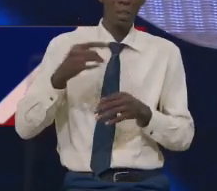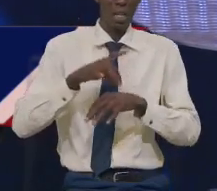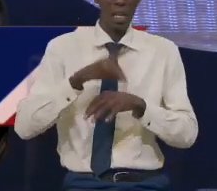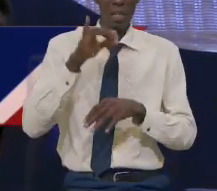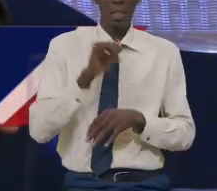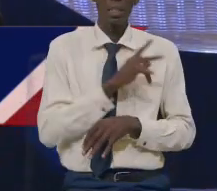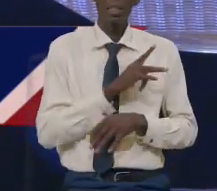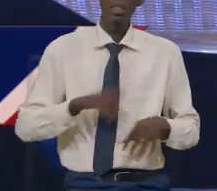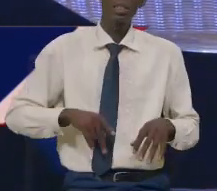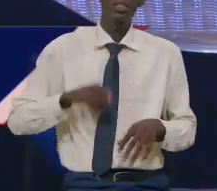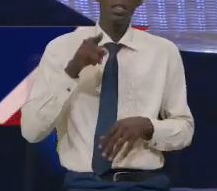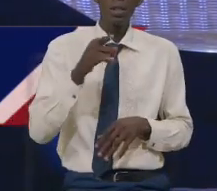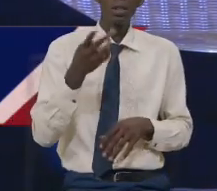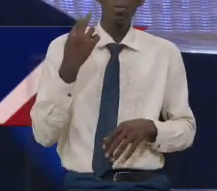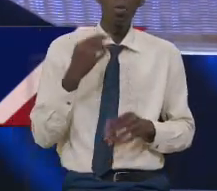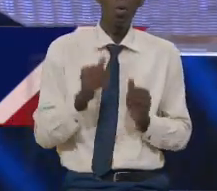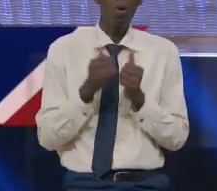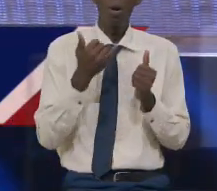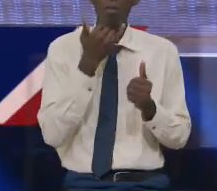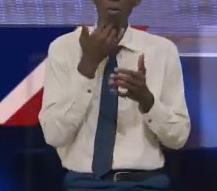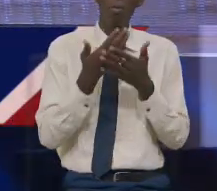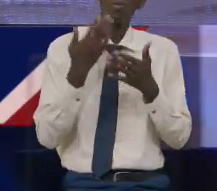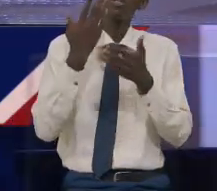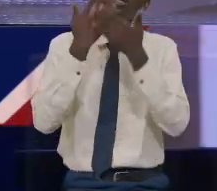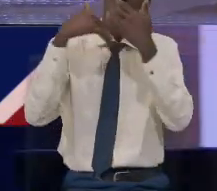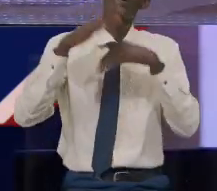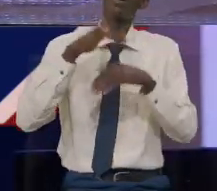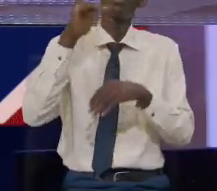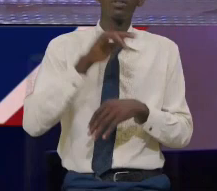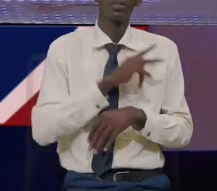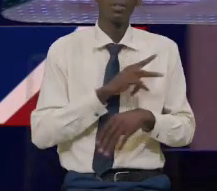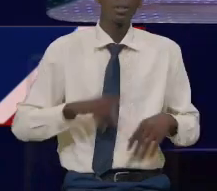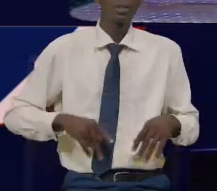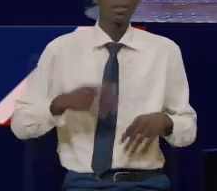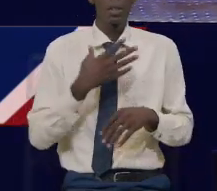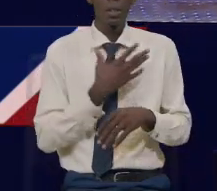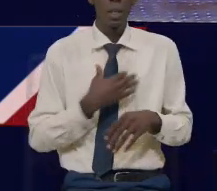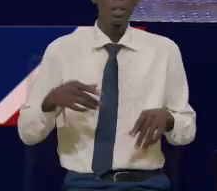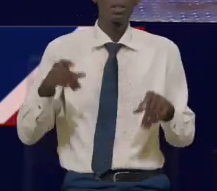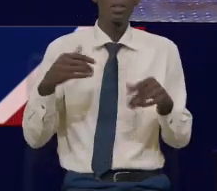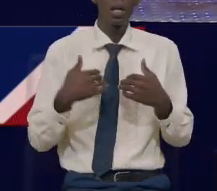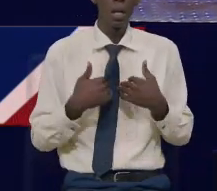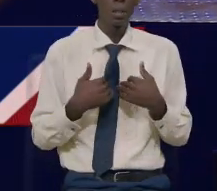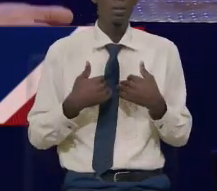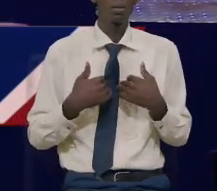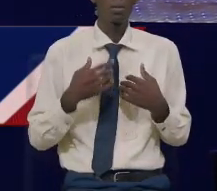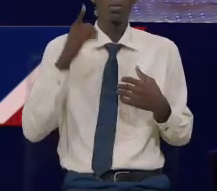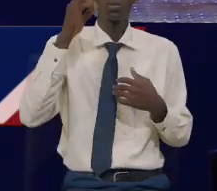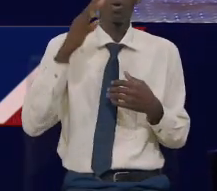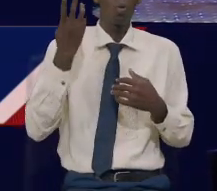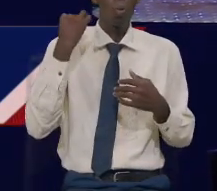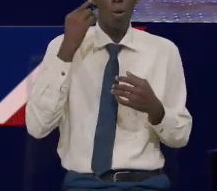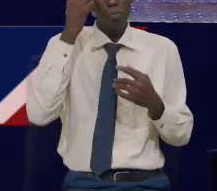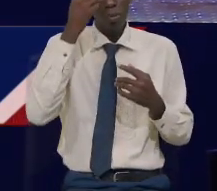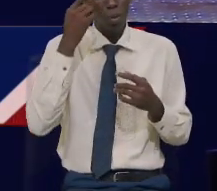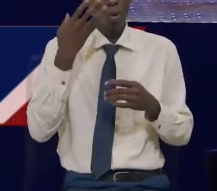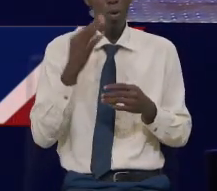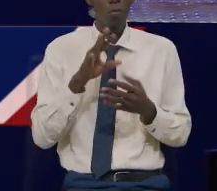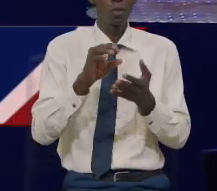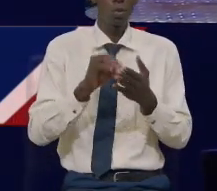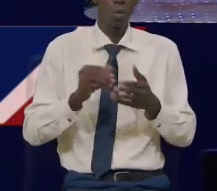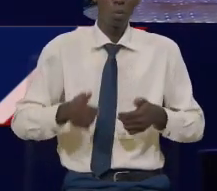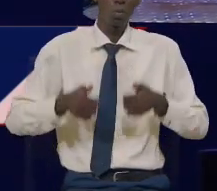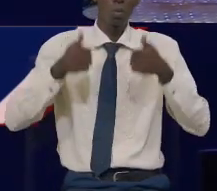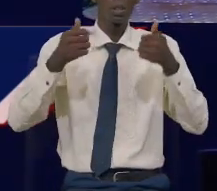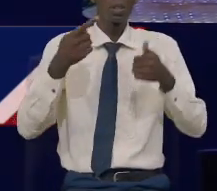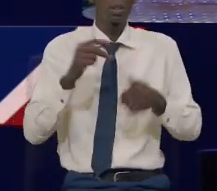was faultless before the heavenly king. And as God was thinking about his promotion, the king on earth was to